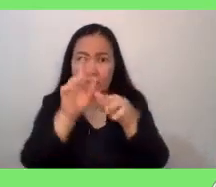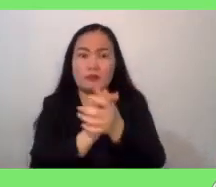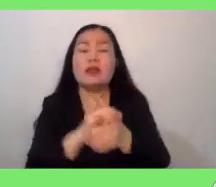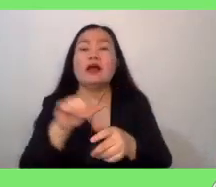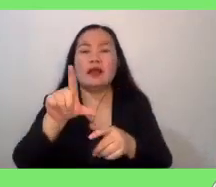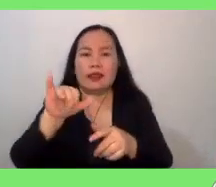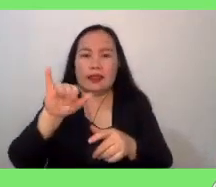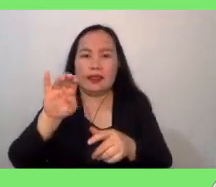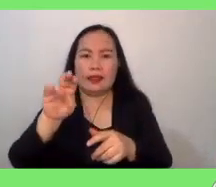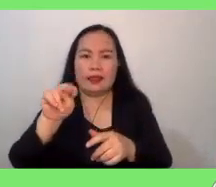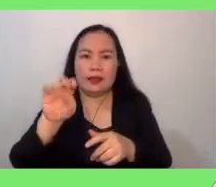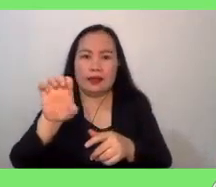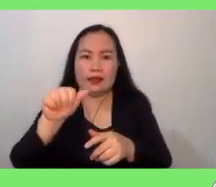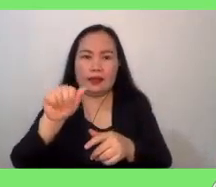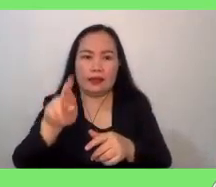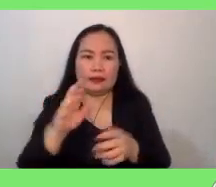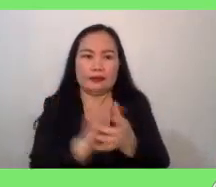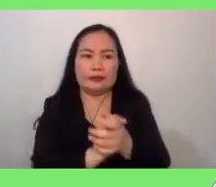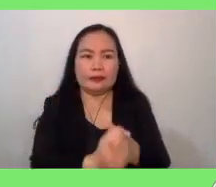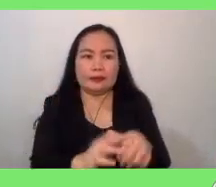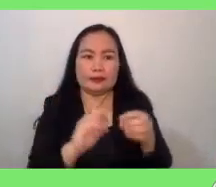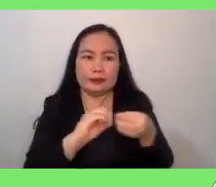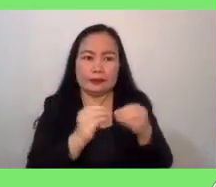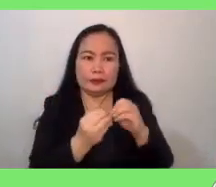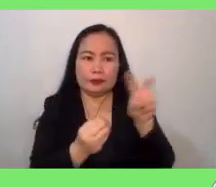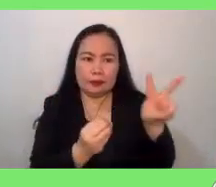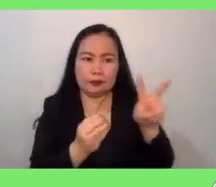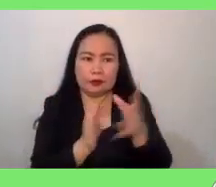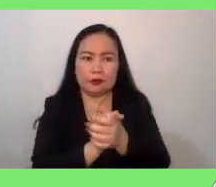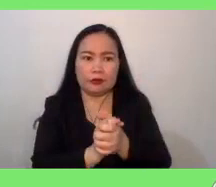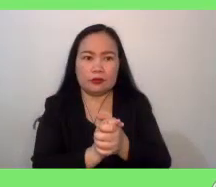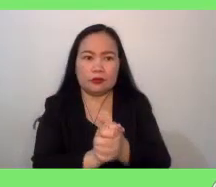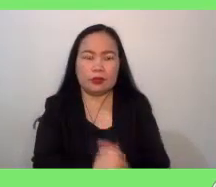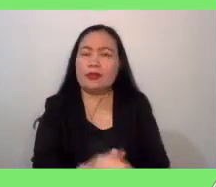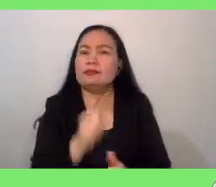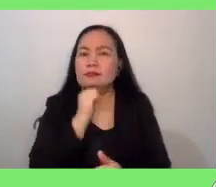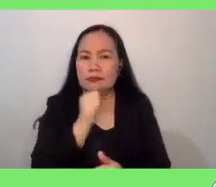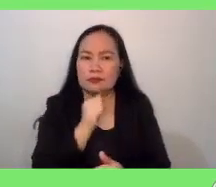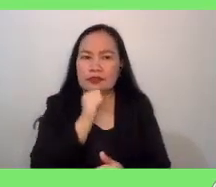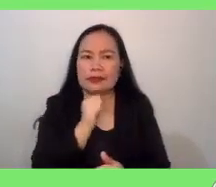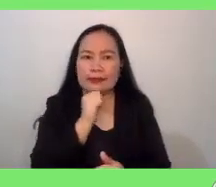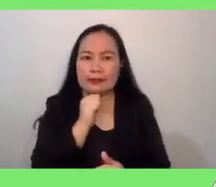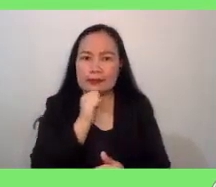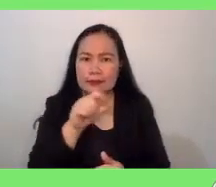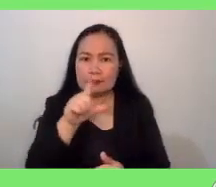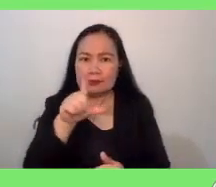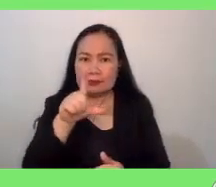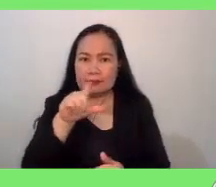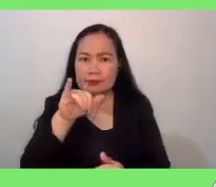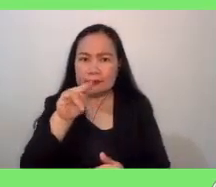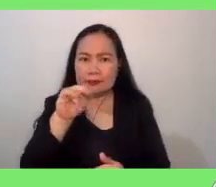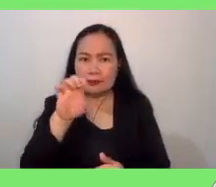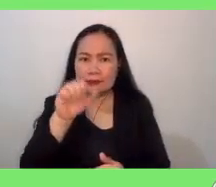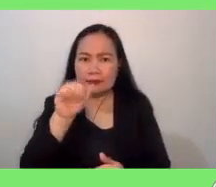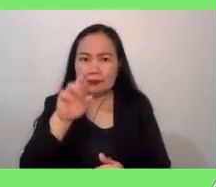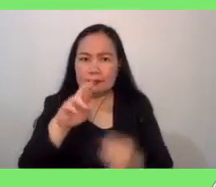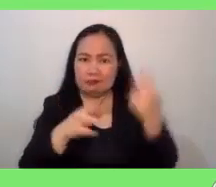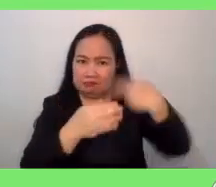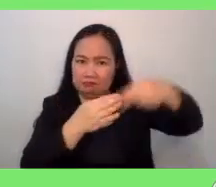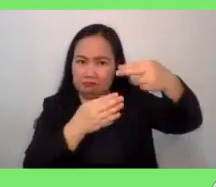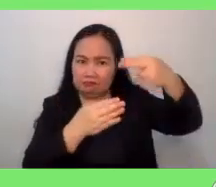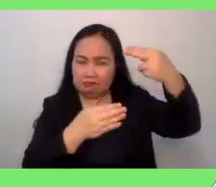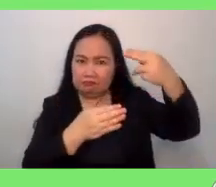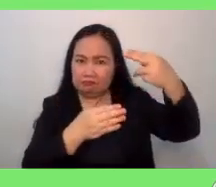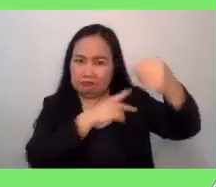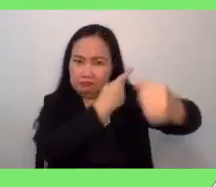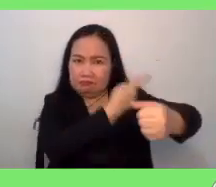linear equation. Next, number 2, this is an equation but it is not linear kasi